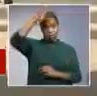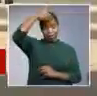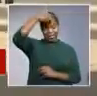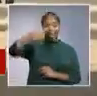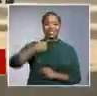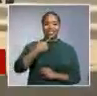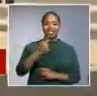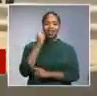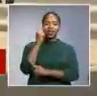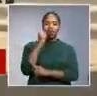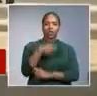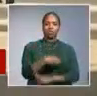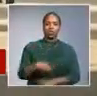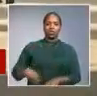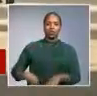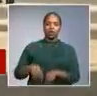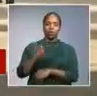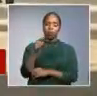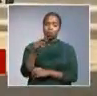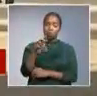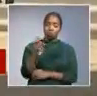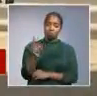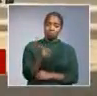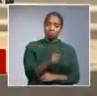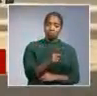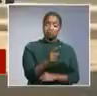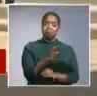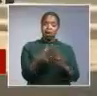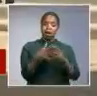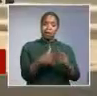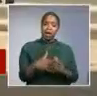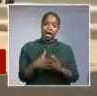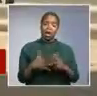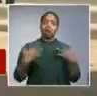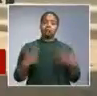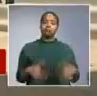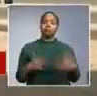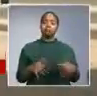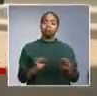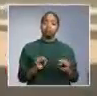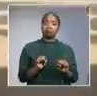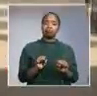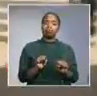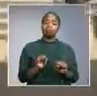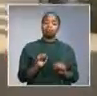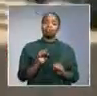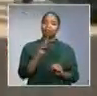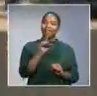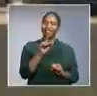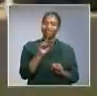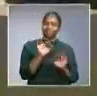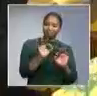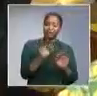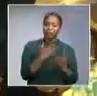welcomes Kenyan President Uhuru Kenyatta to the White House in what has been described as a reciprocal charm offensive.